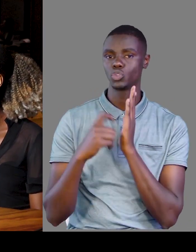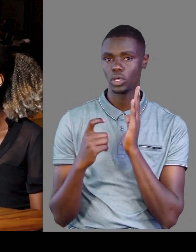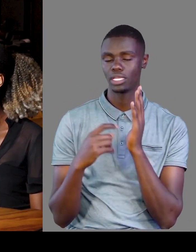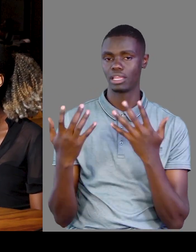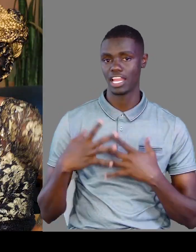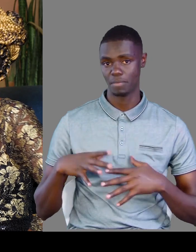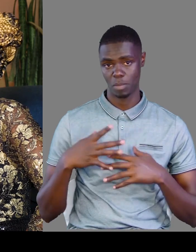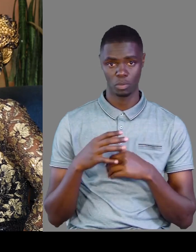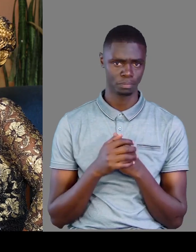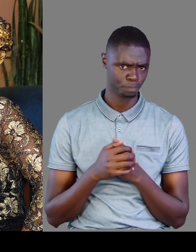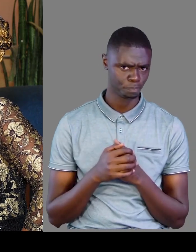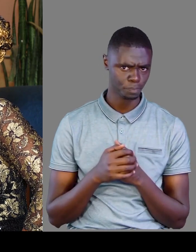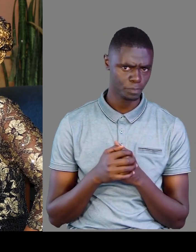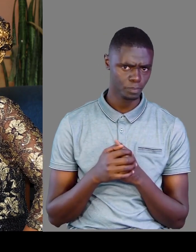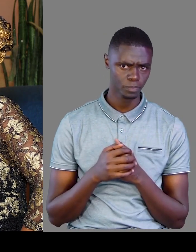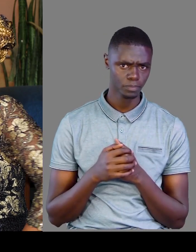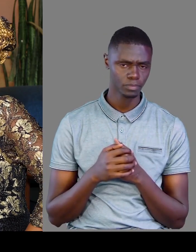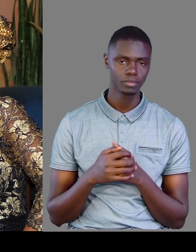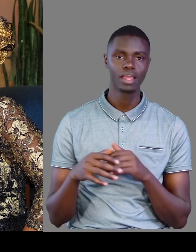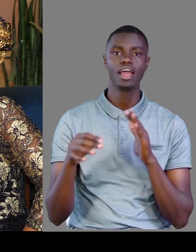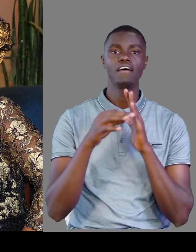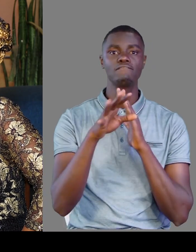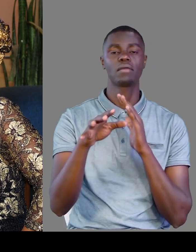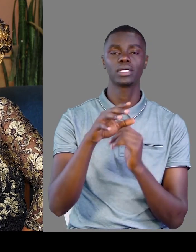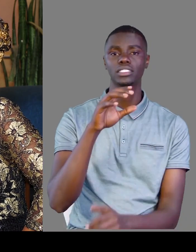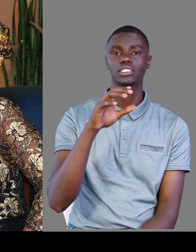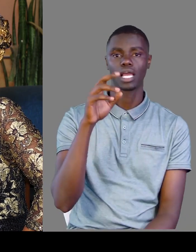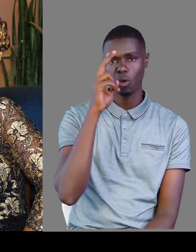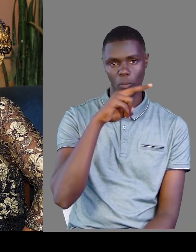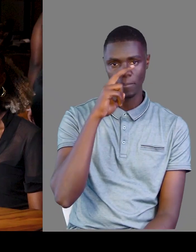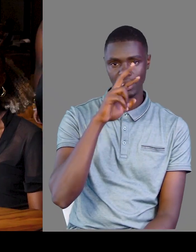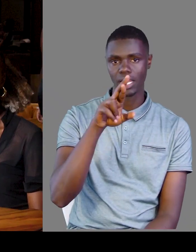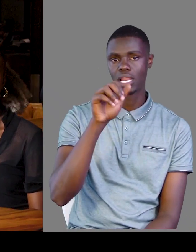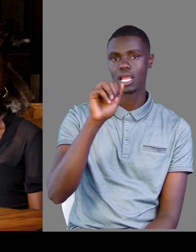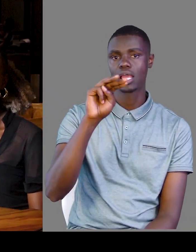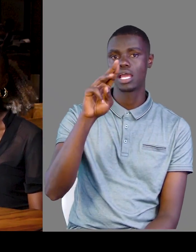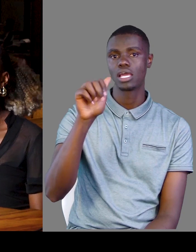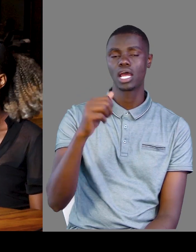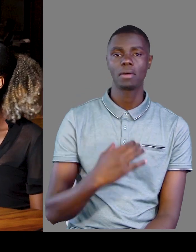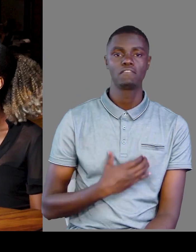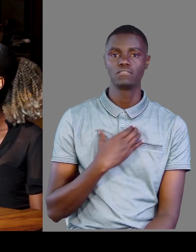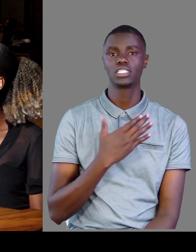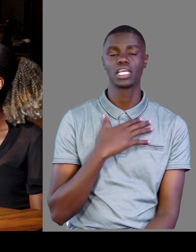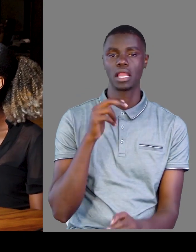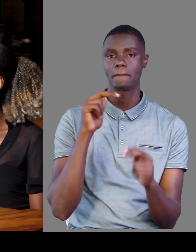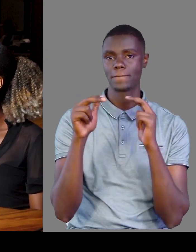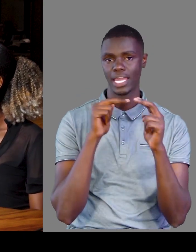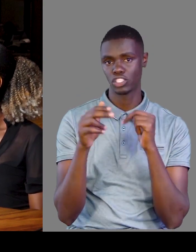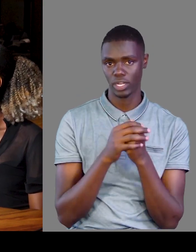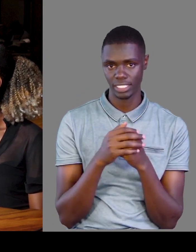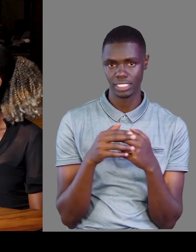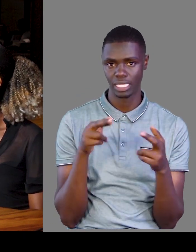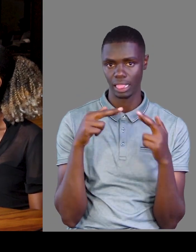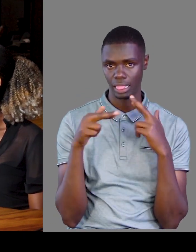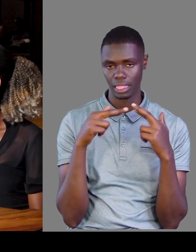thinking. At some point, famous comedian Mrama visited my restaurant, and he